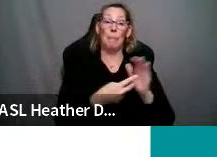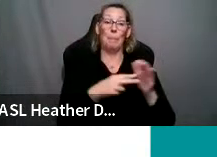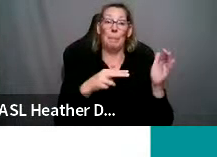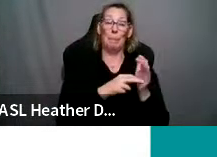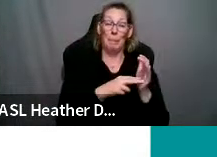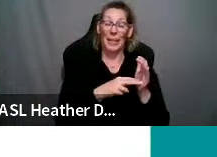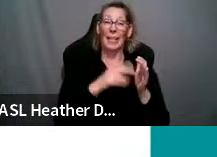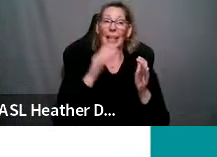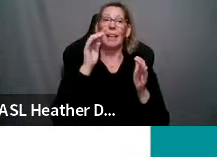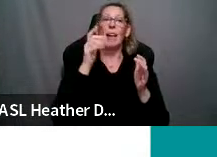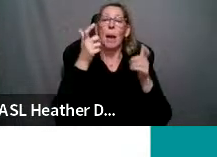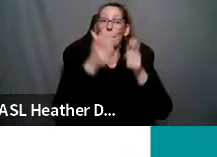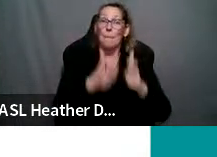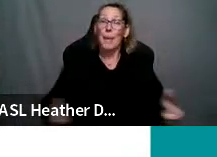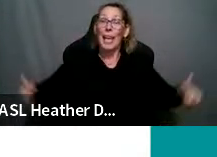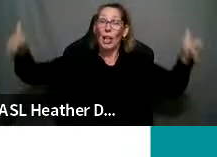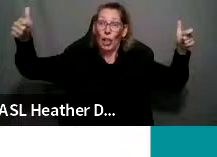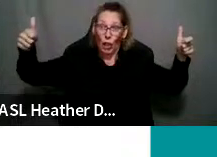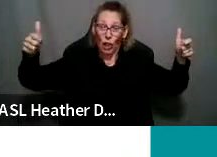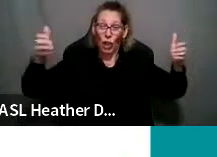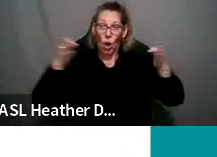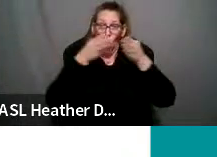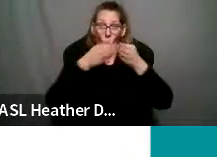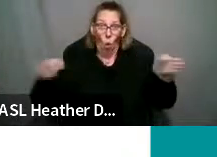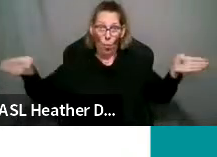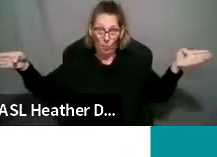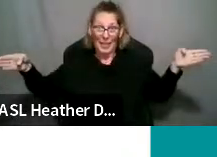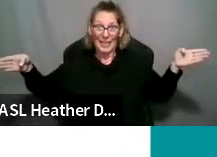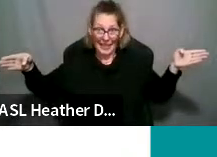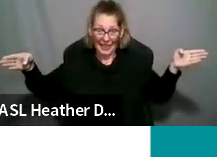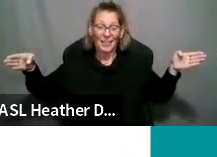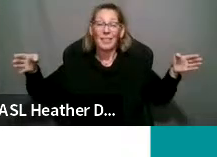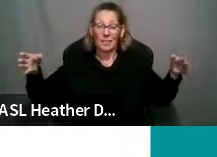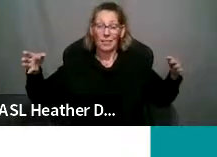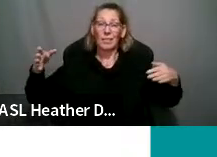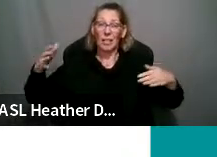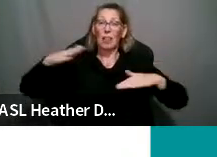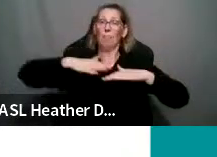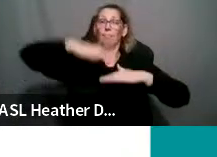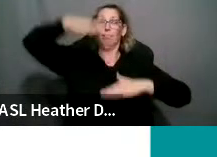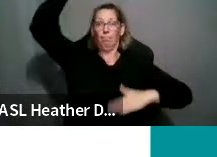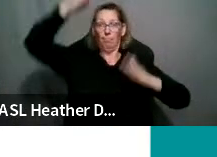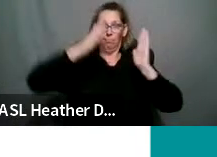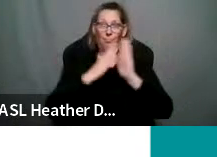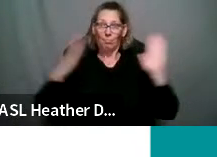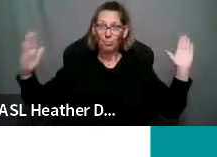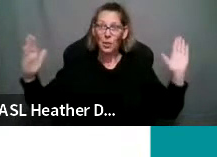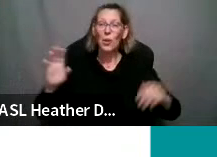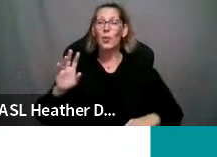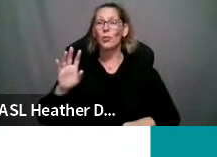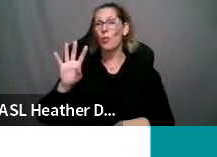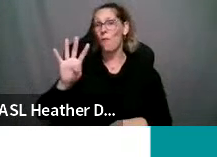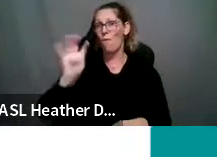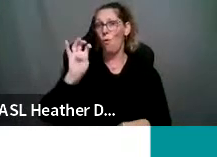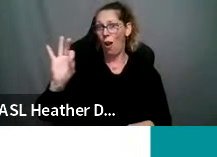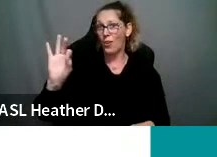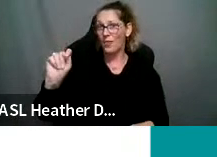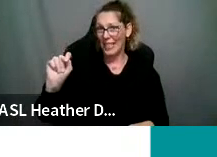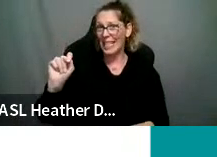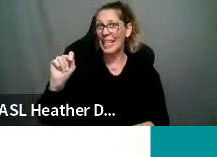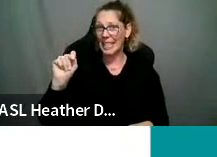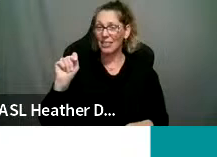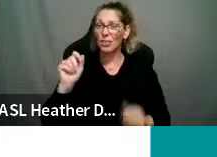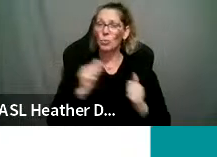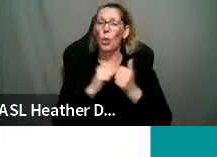comes wider openings or horizontal navigation clearance to 400 feet with any of the